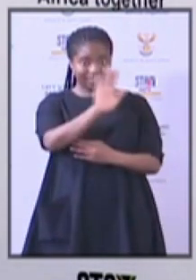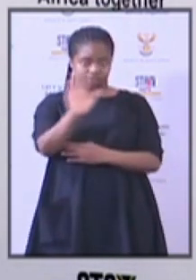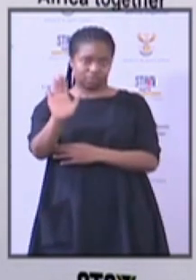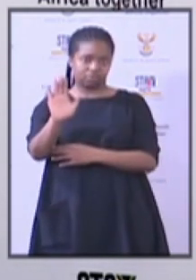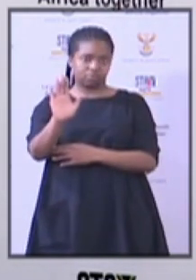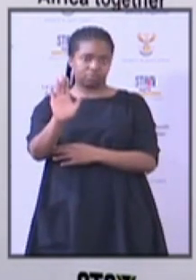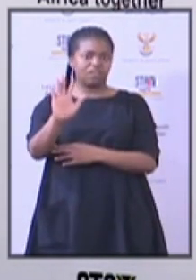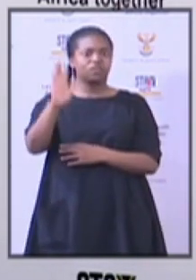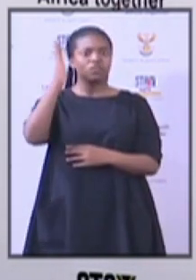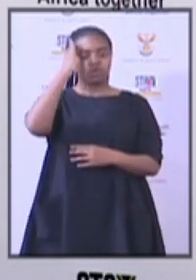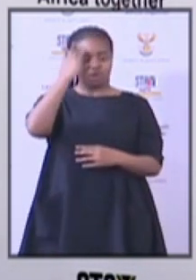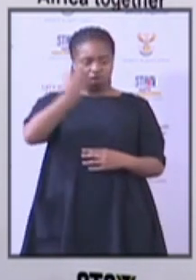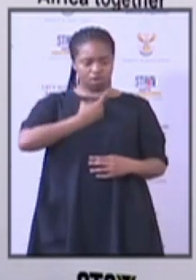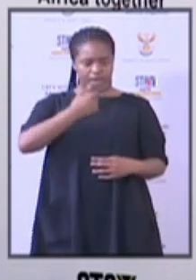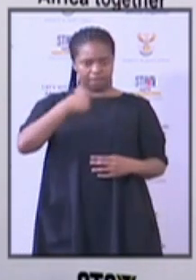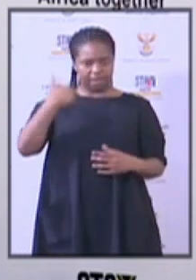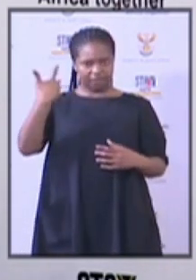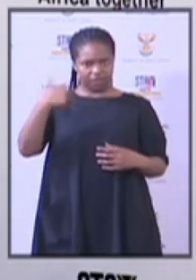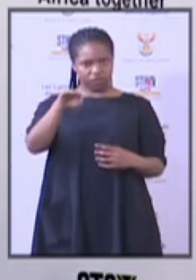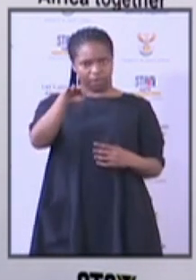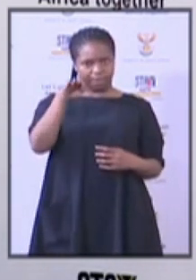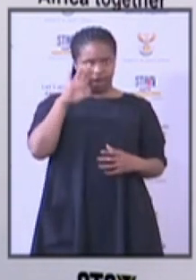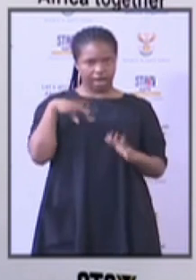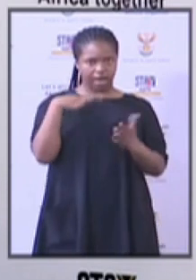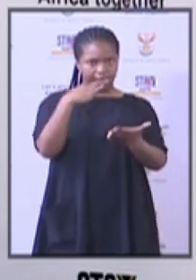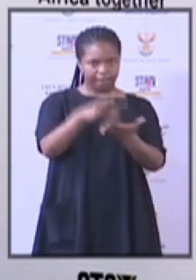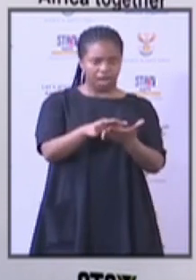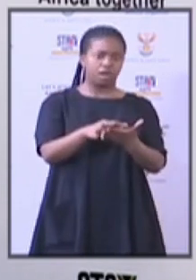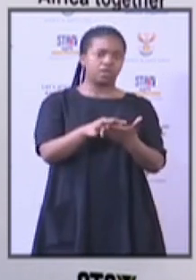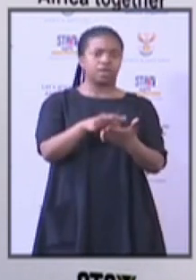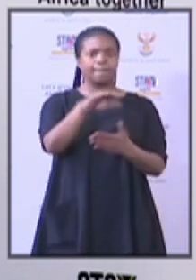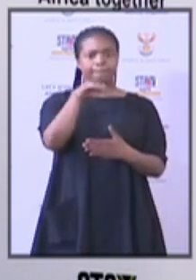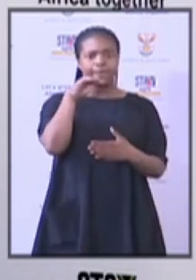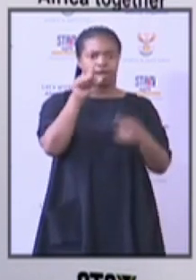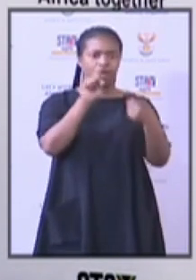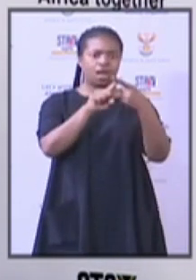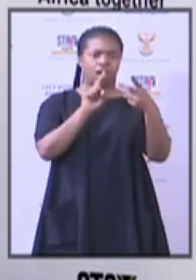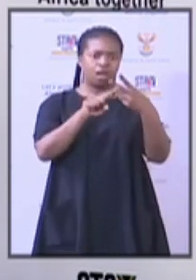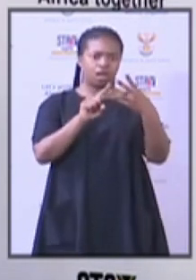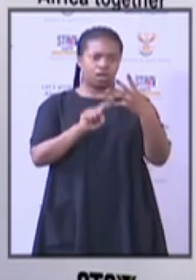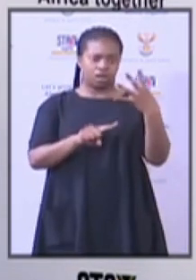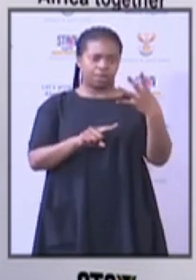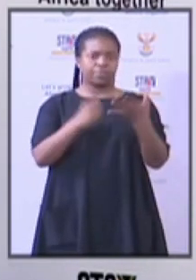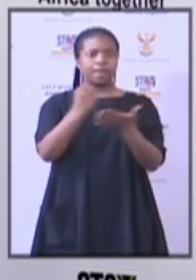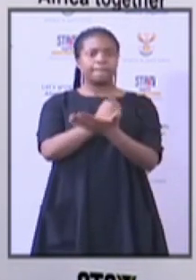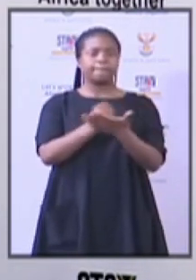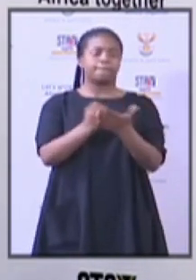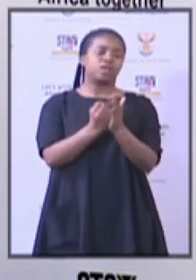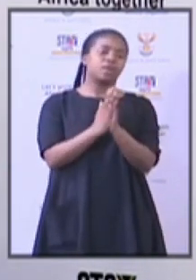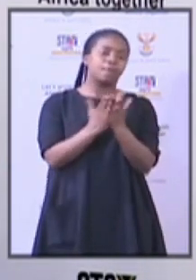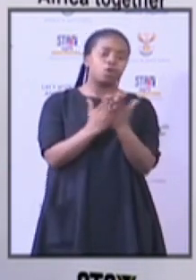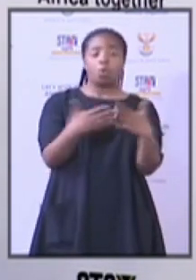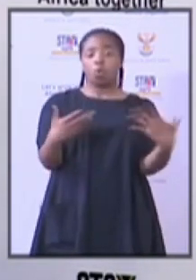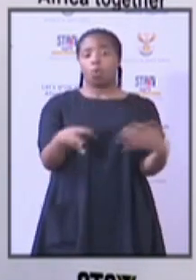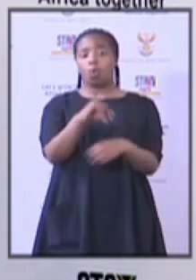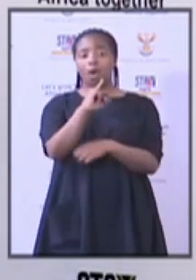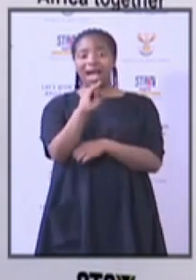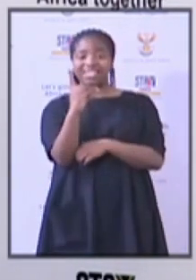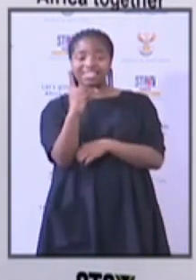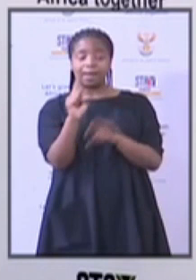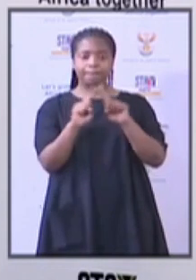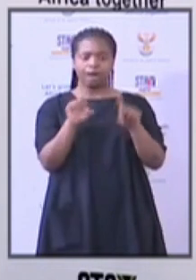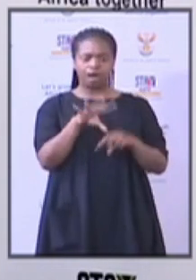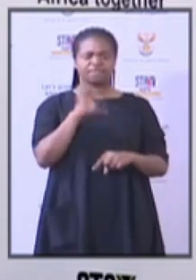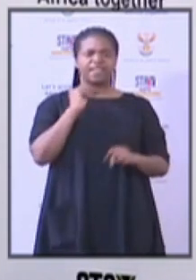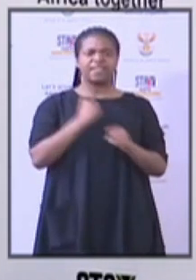So if you know yourself to have applied for an ID or a passport through the bank, and it was never issued